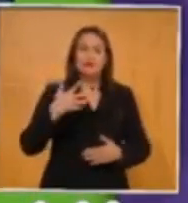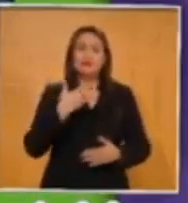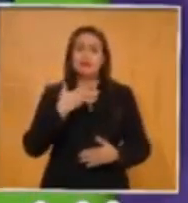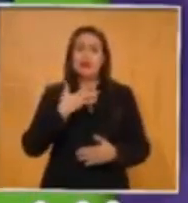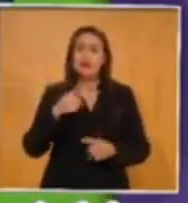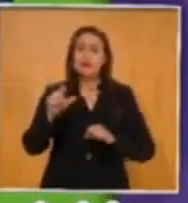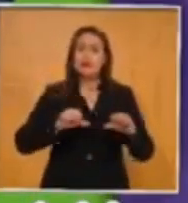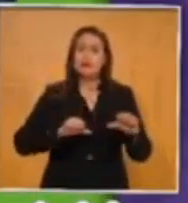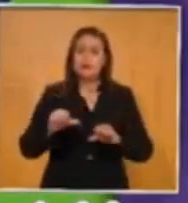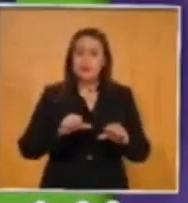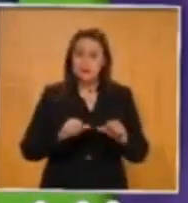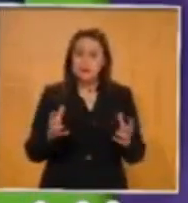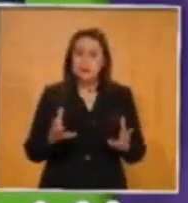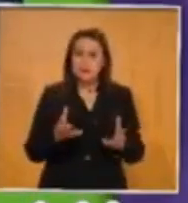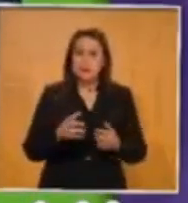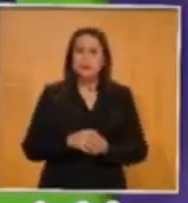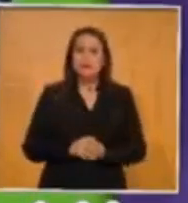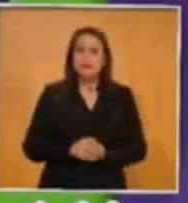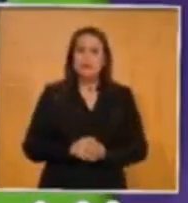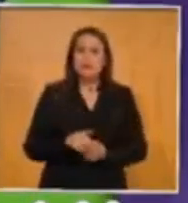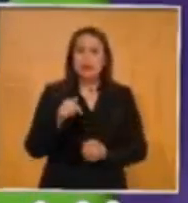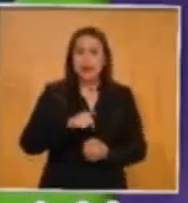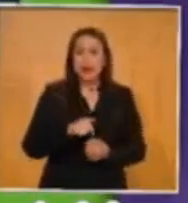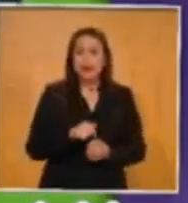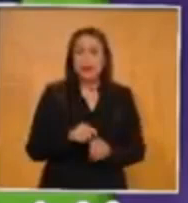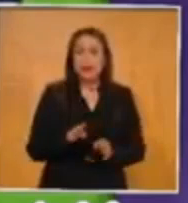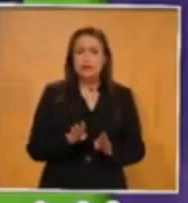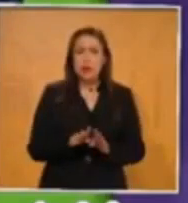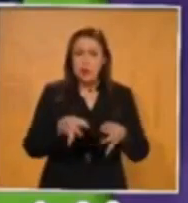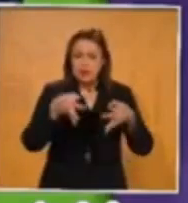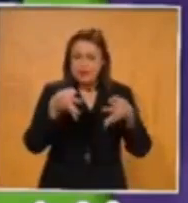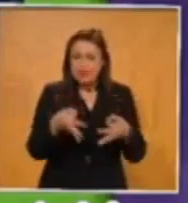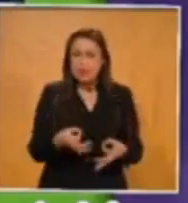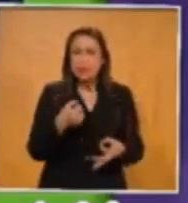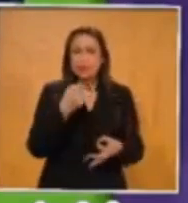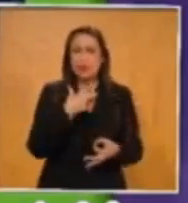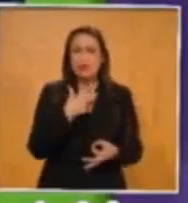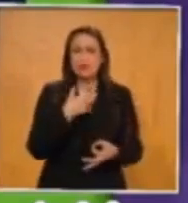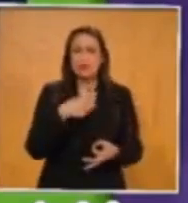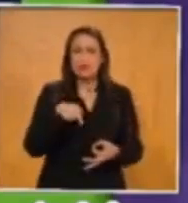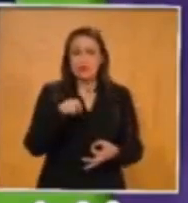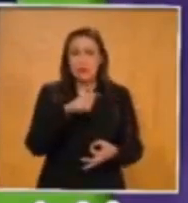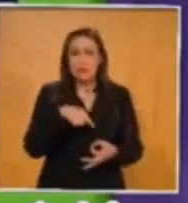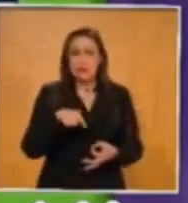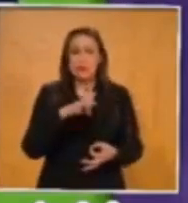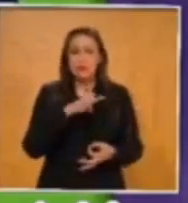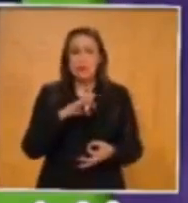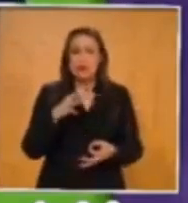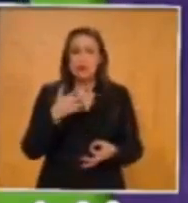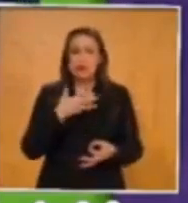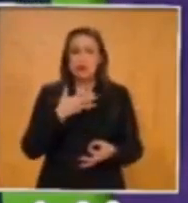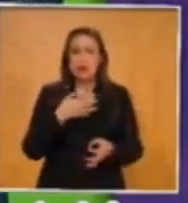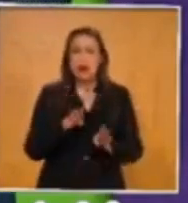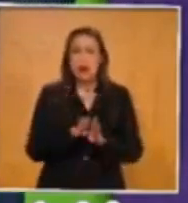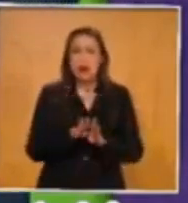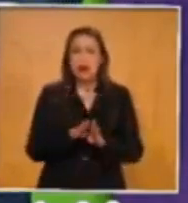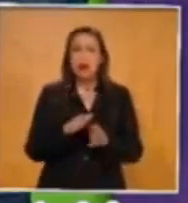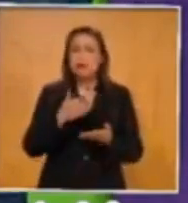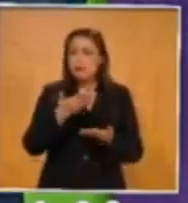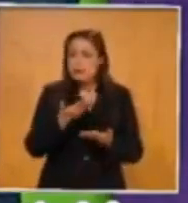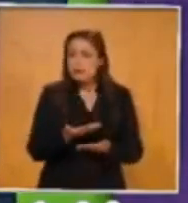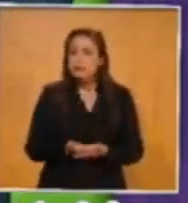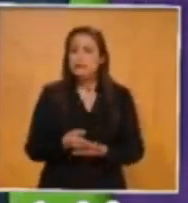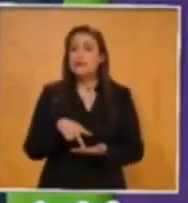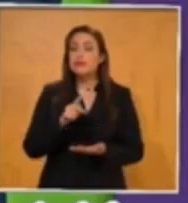pause. This is going to be a specific moment to make a break, but with a